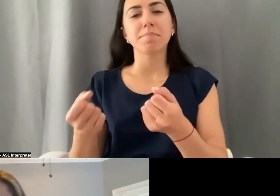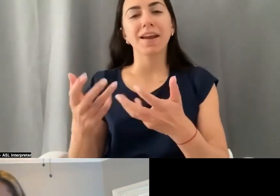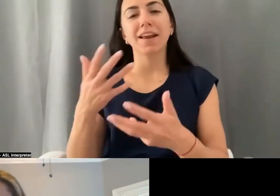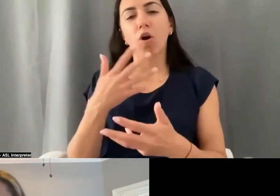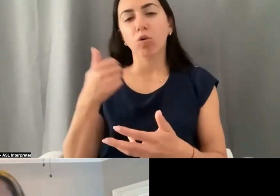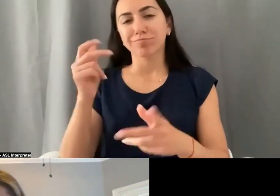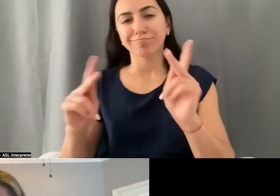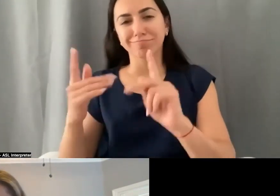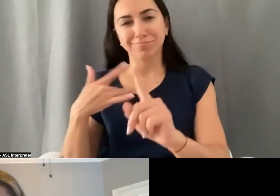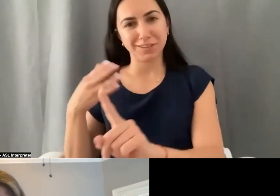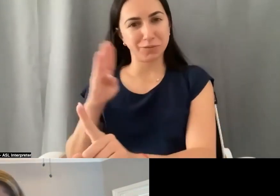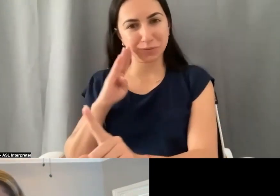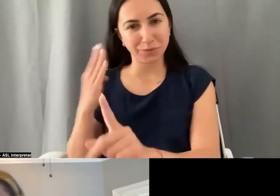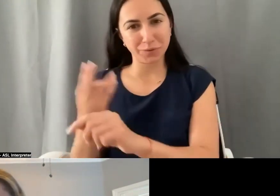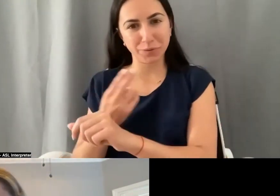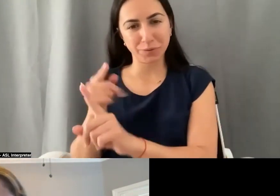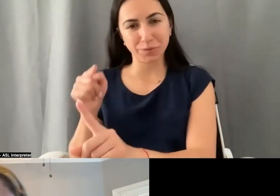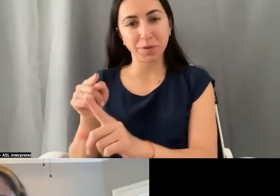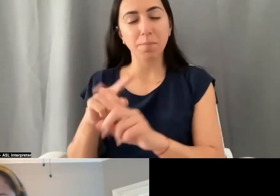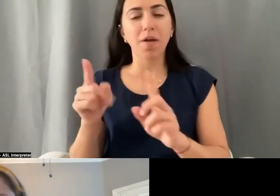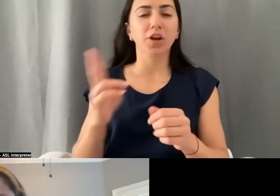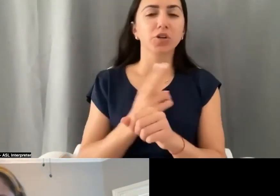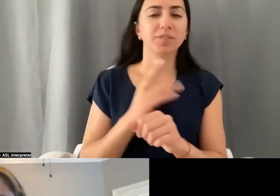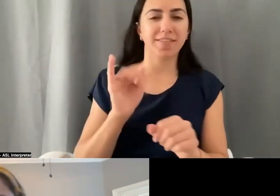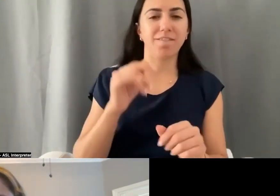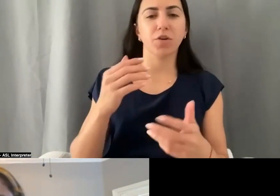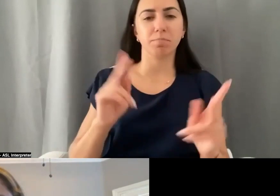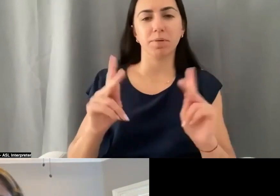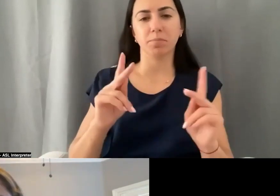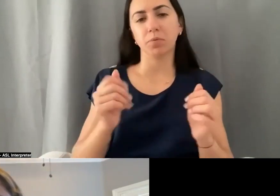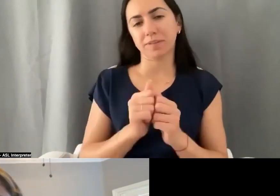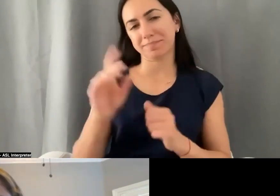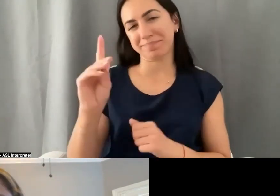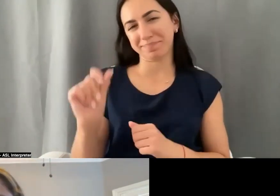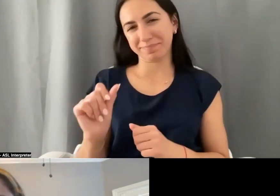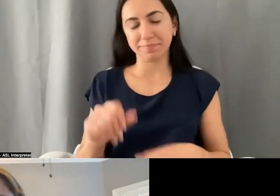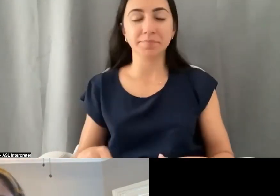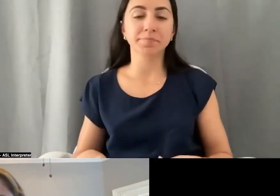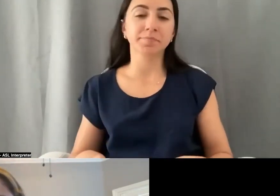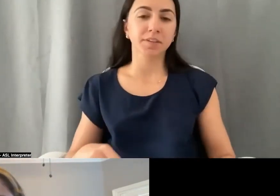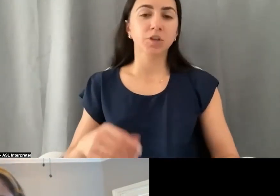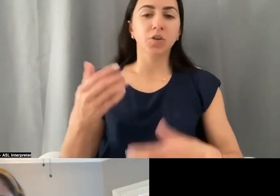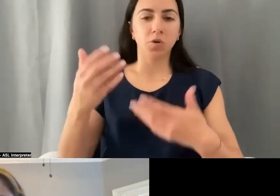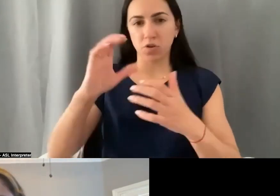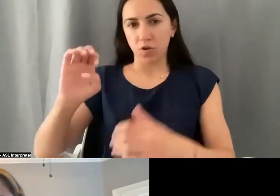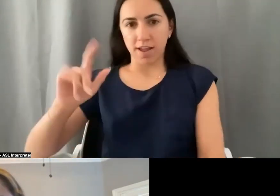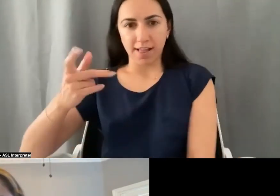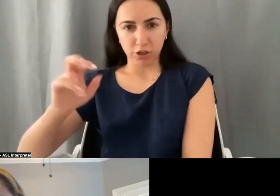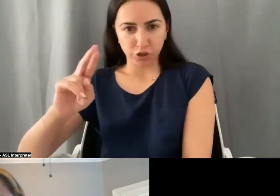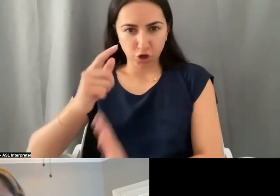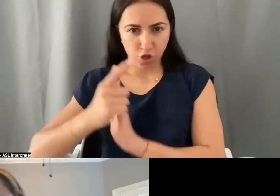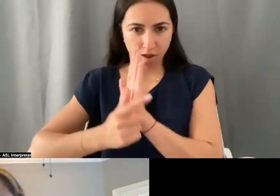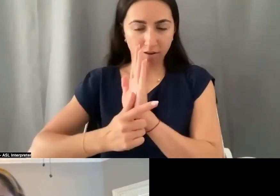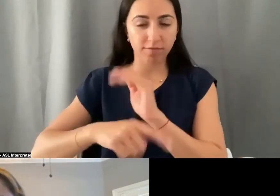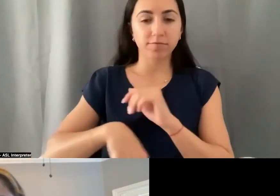use to help our younger people with disabilities. So I would look for an elder law attorney, and then at the bigger level, the Academy